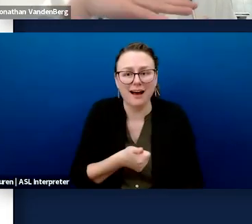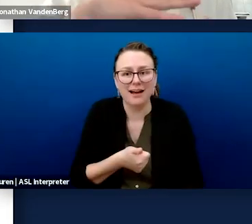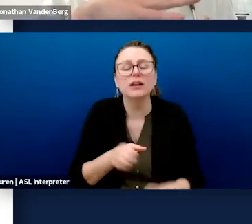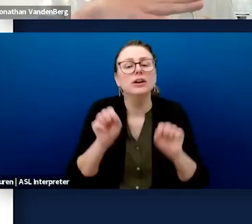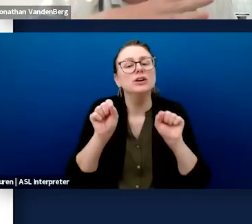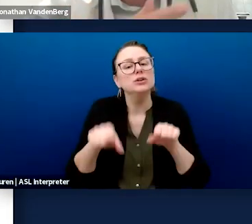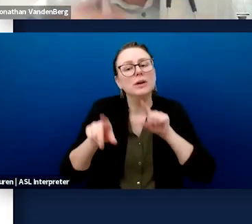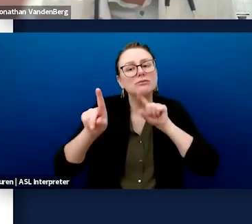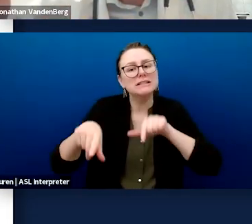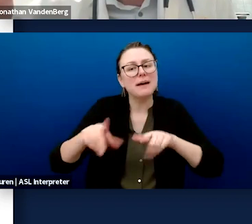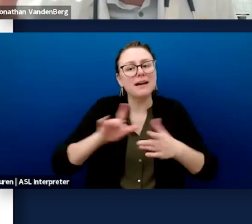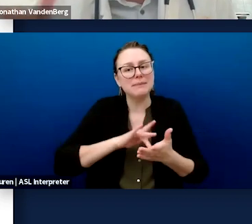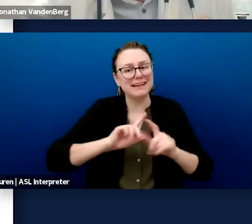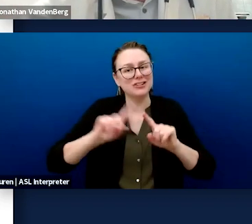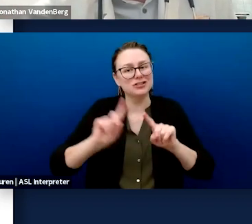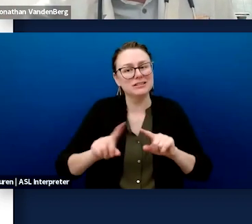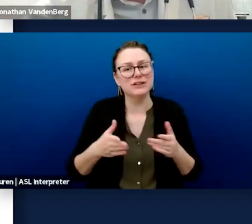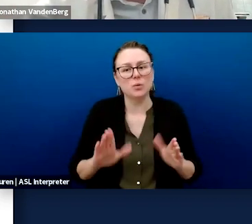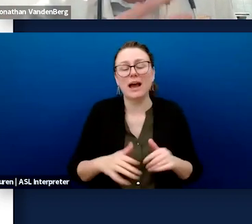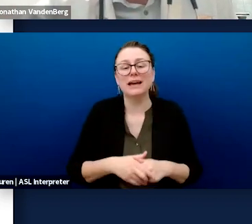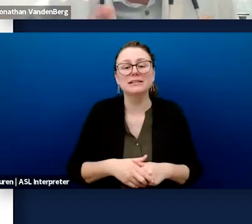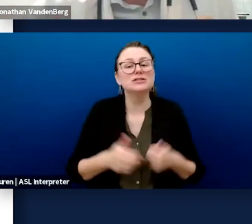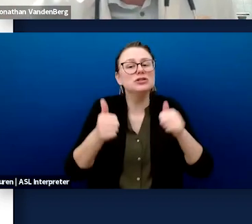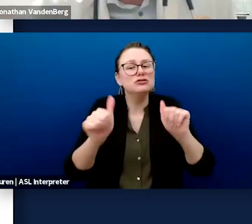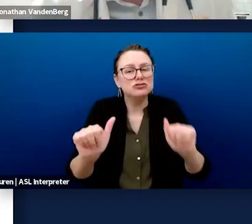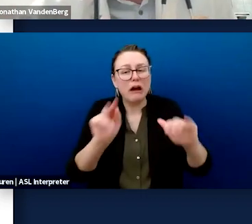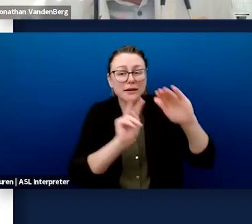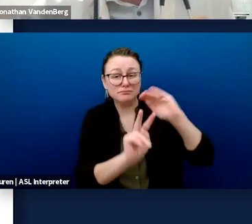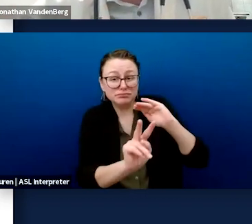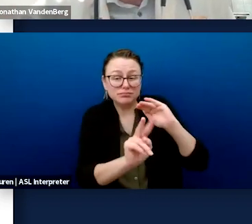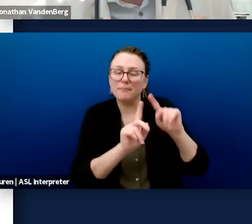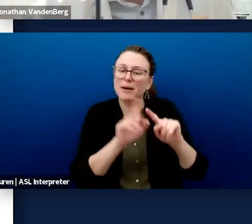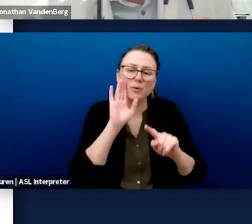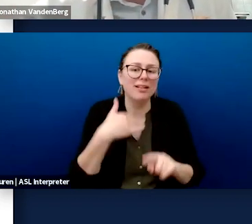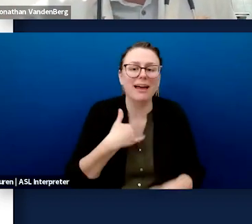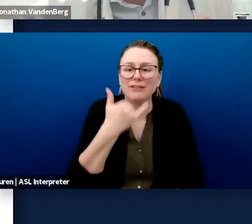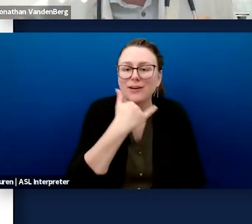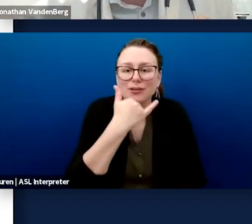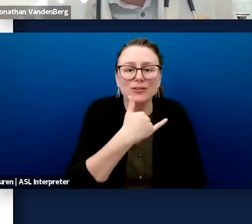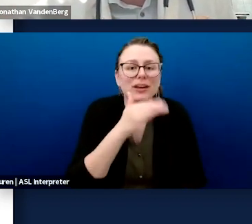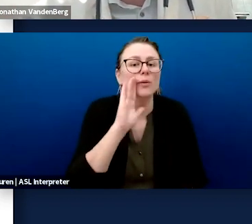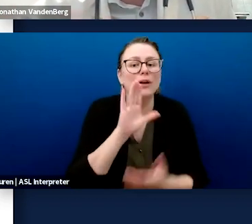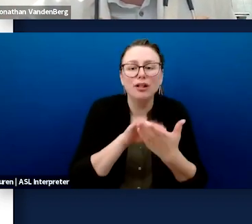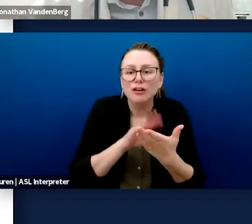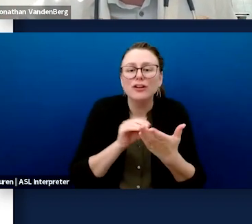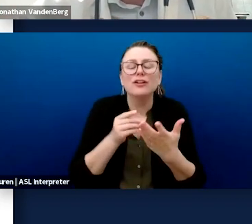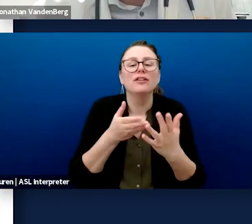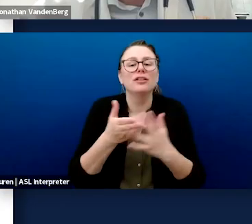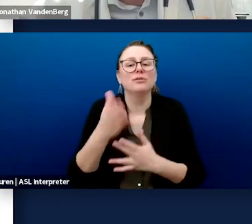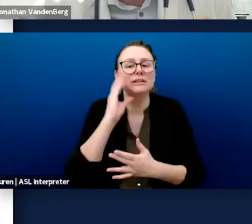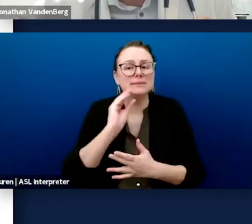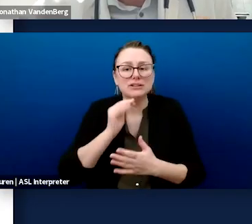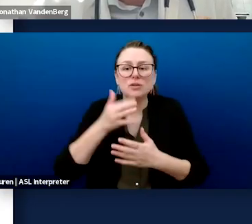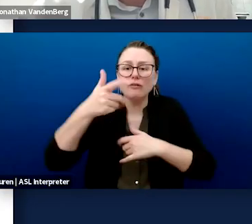try and have errors, but people learn from those experiences through time. And we make